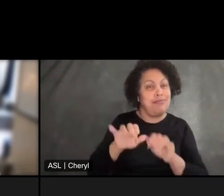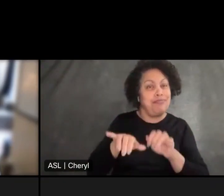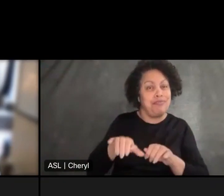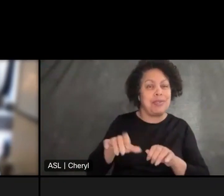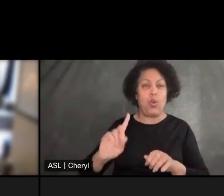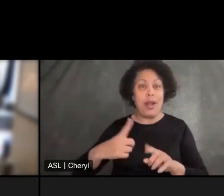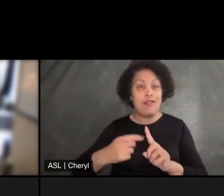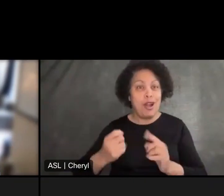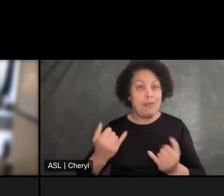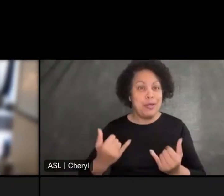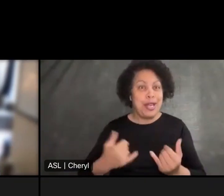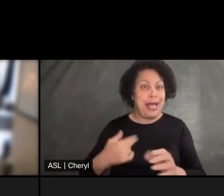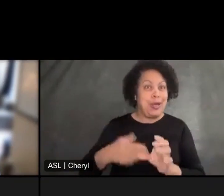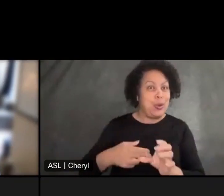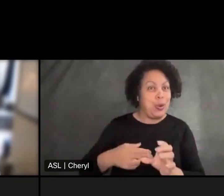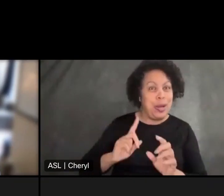today.